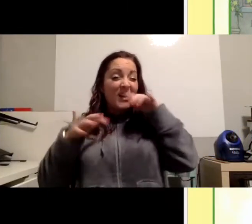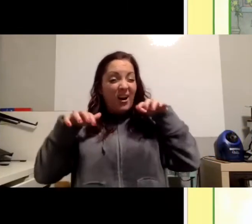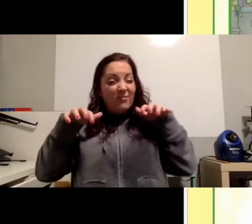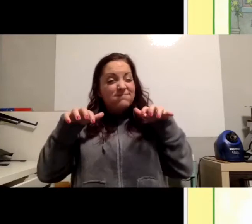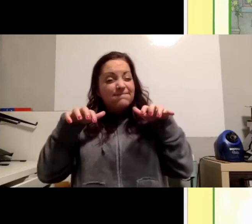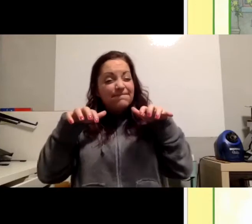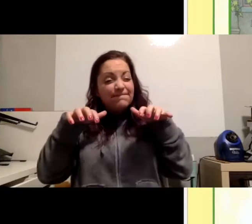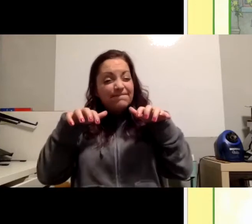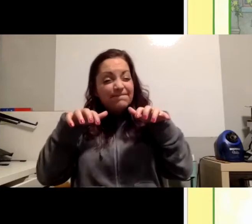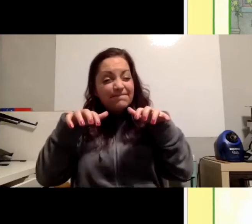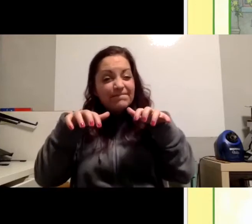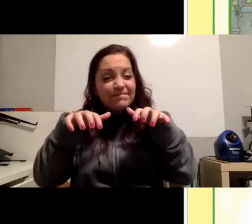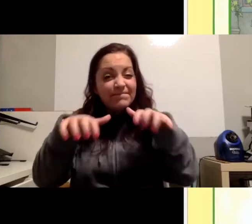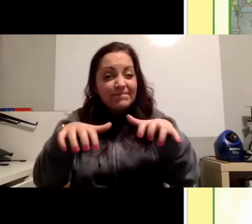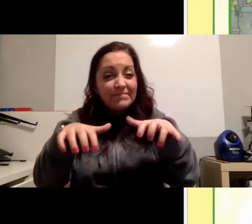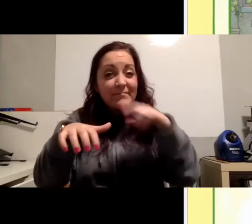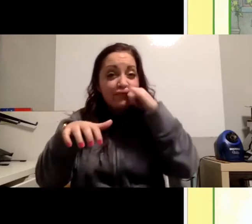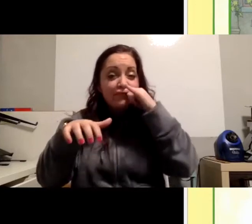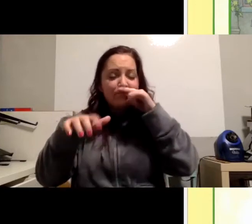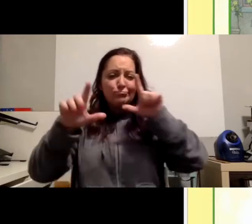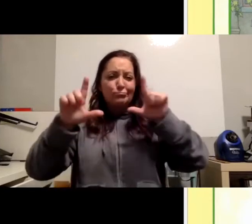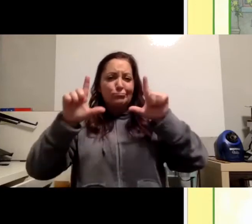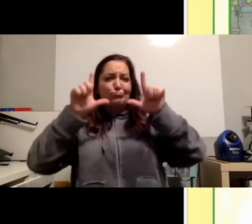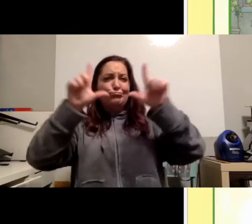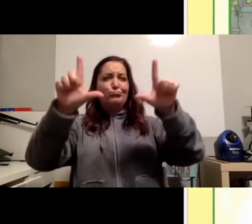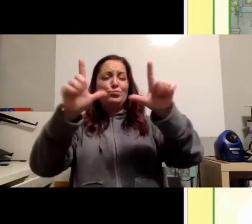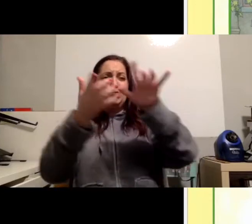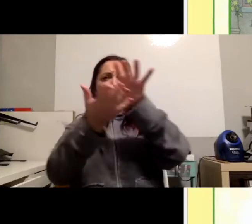You see the sign? All those kids.